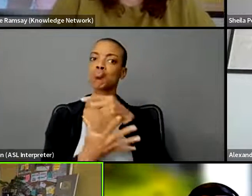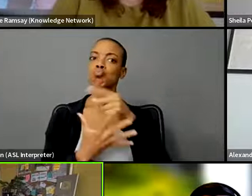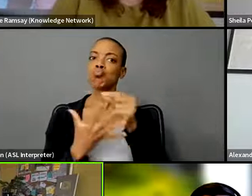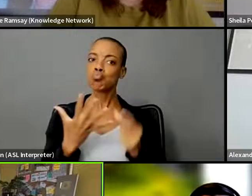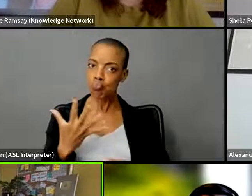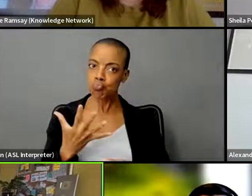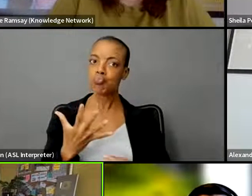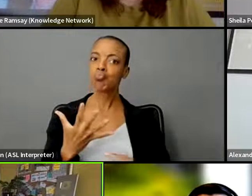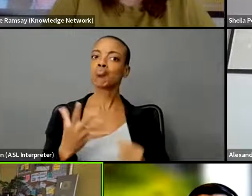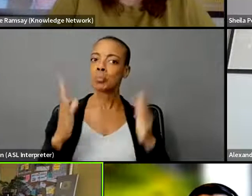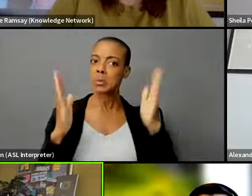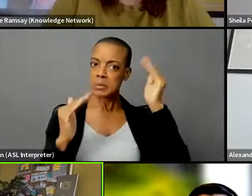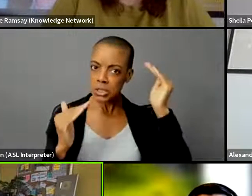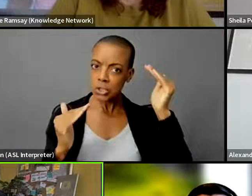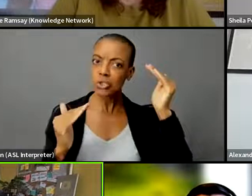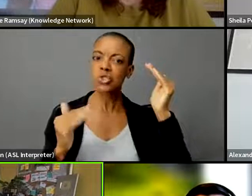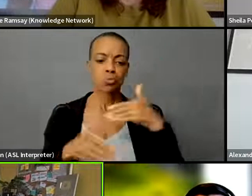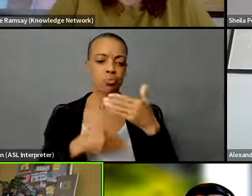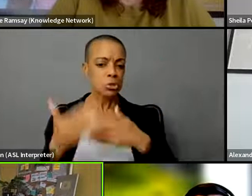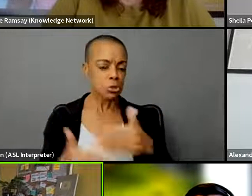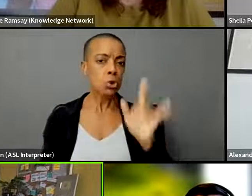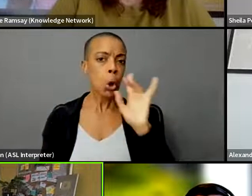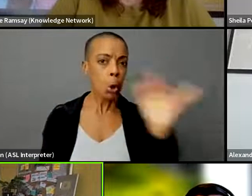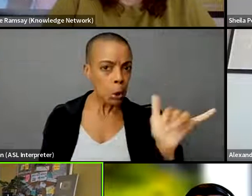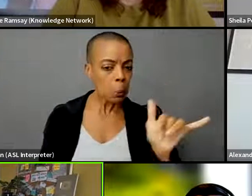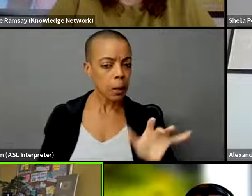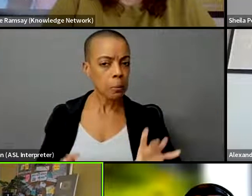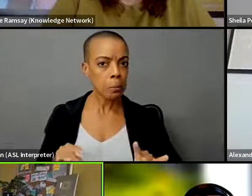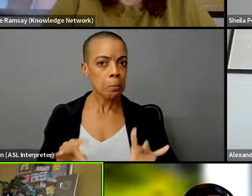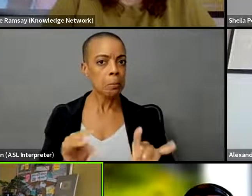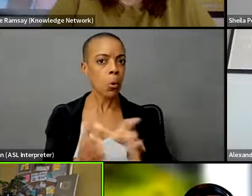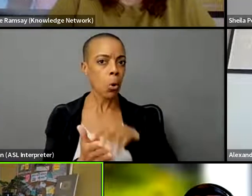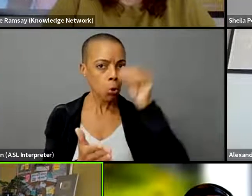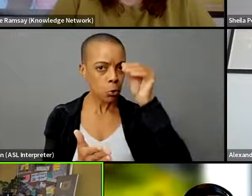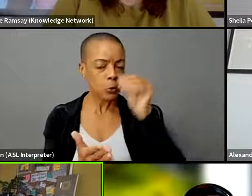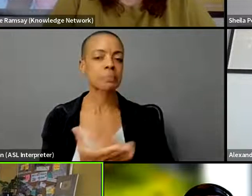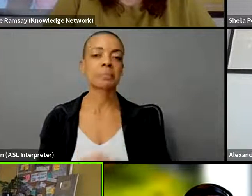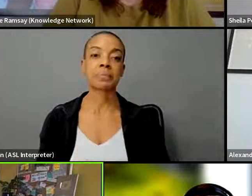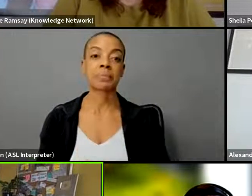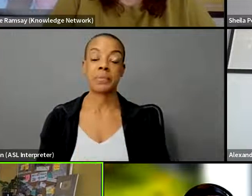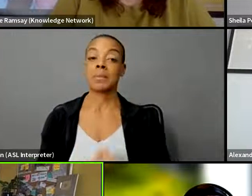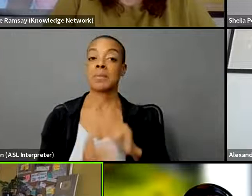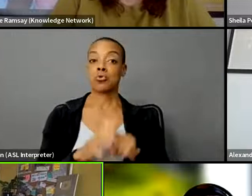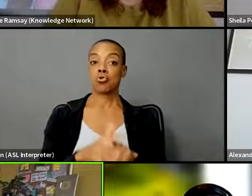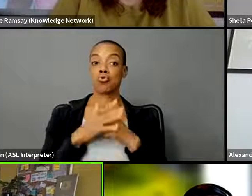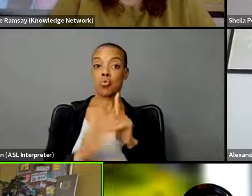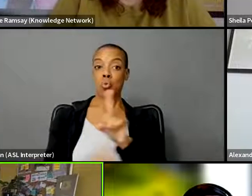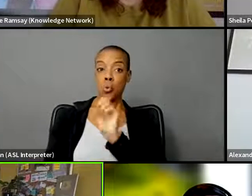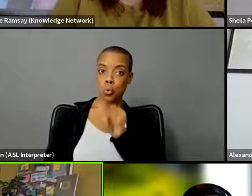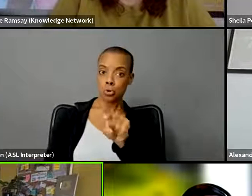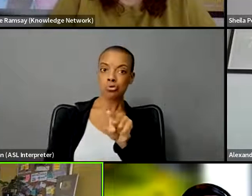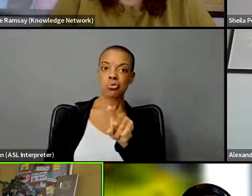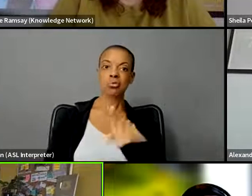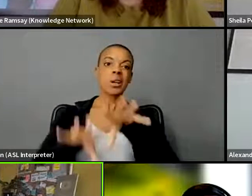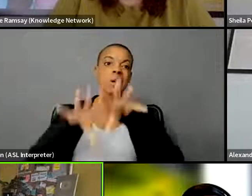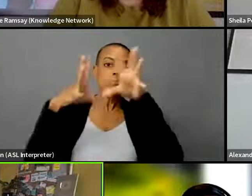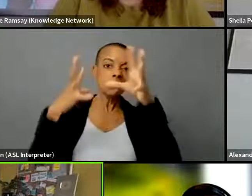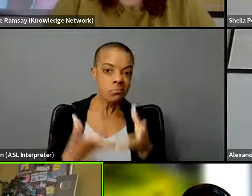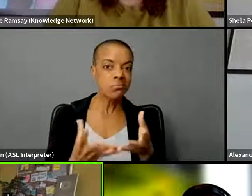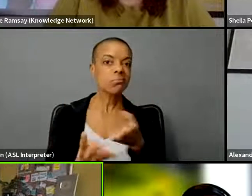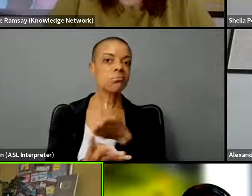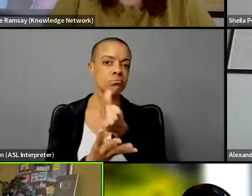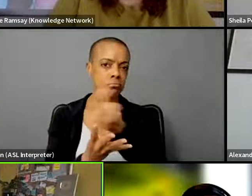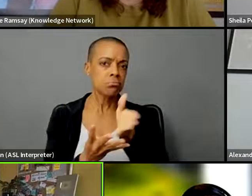like. Now, I'm going to start us off with some questions that I hope cover some of the core bases. But I